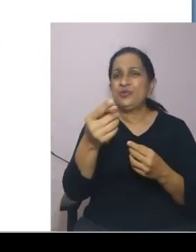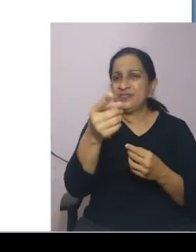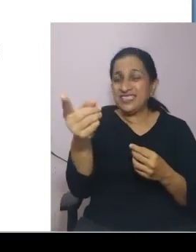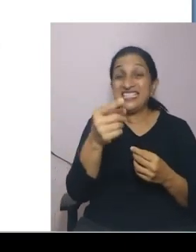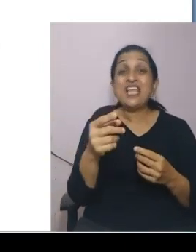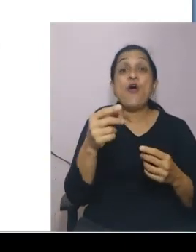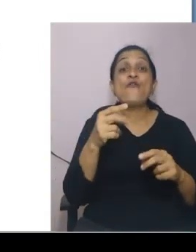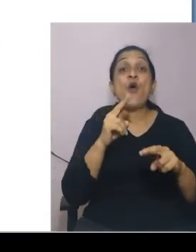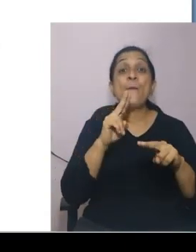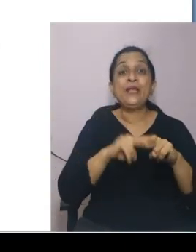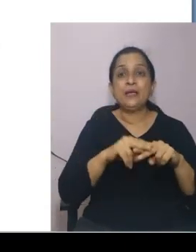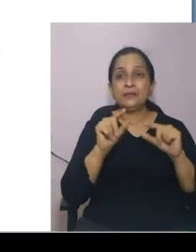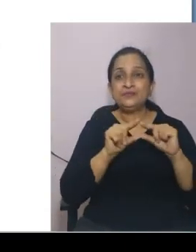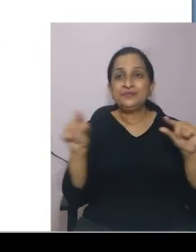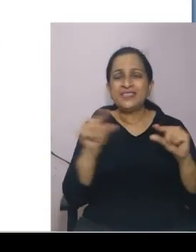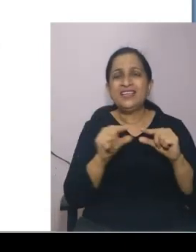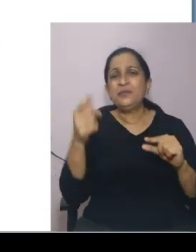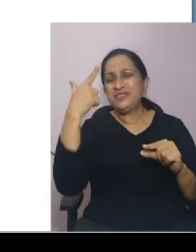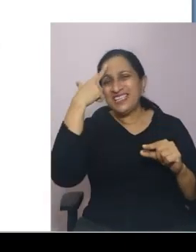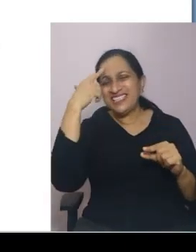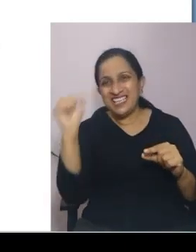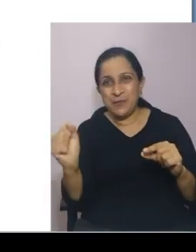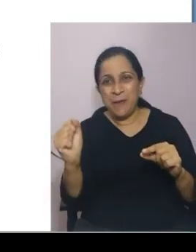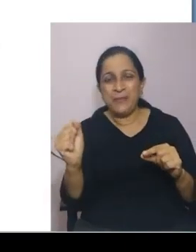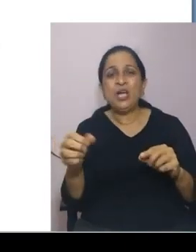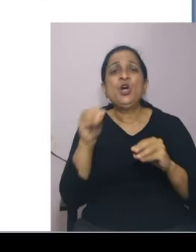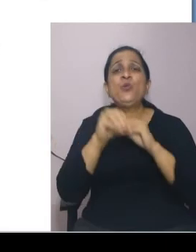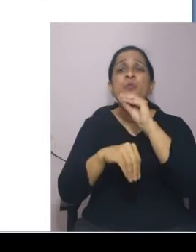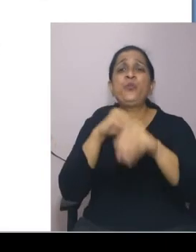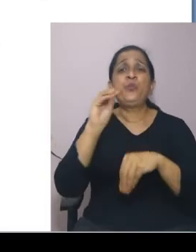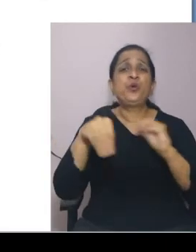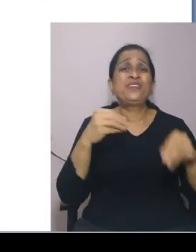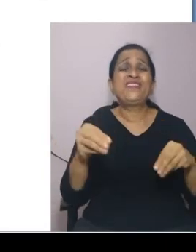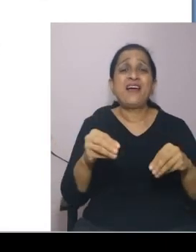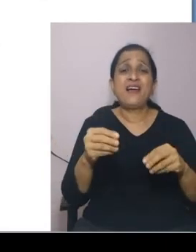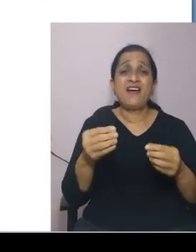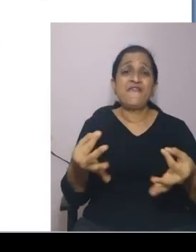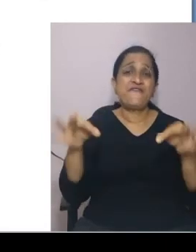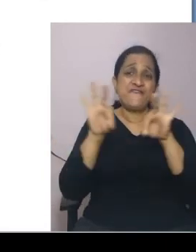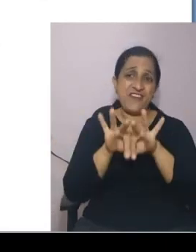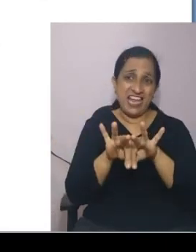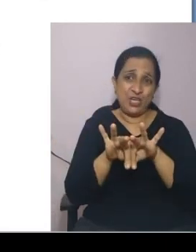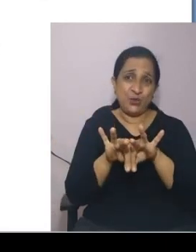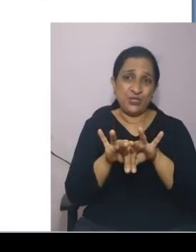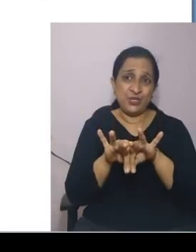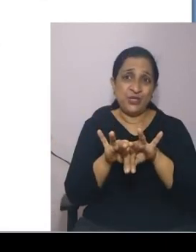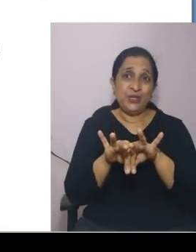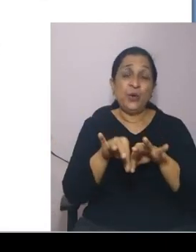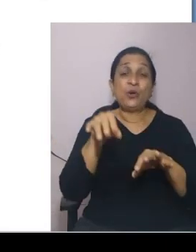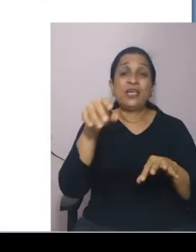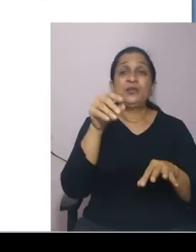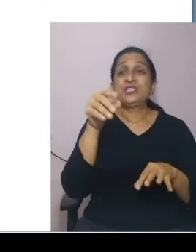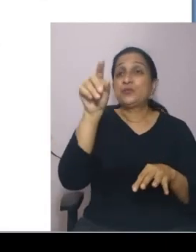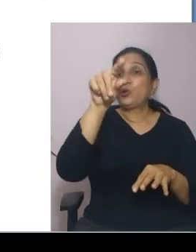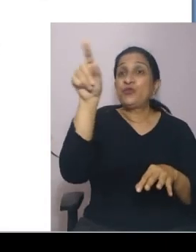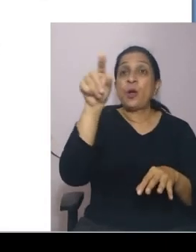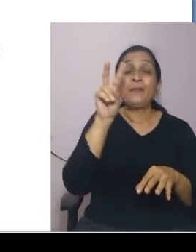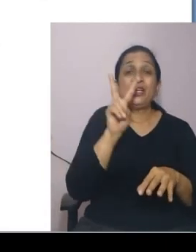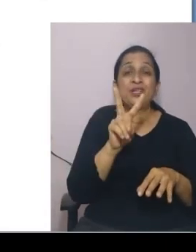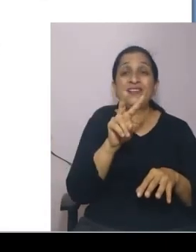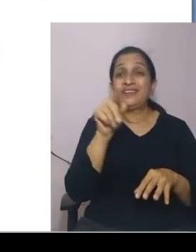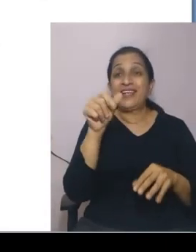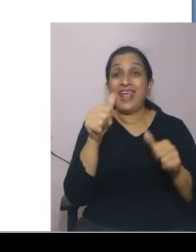m2 in both the places, and then replace the value of x1, y1, x2, y2,